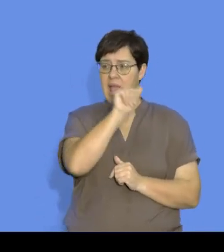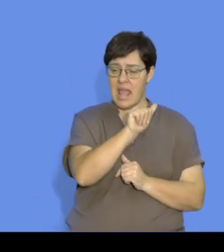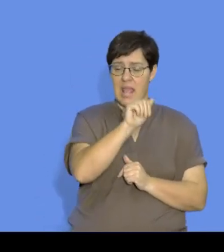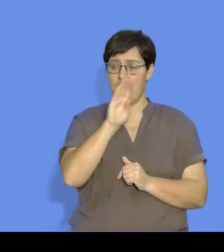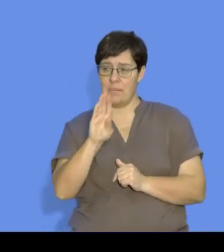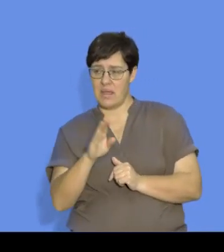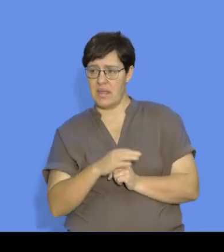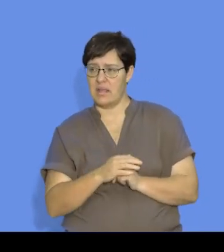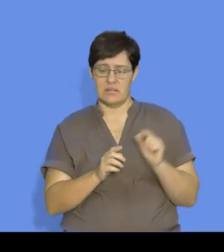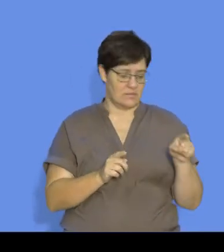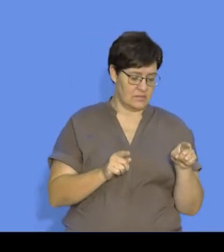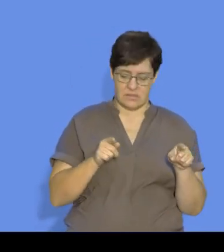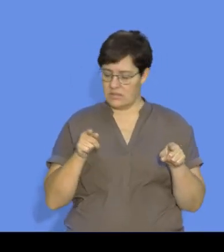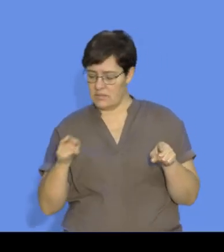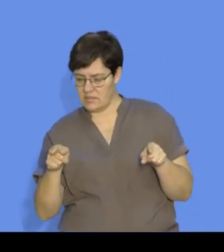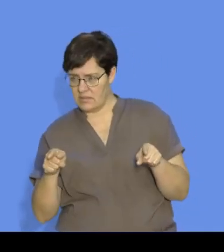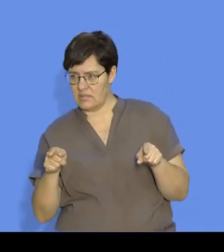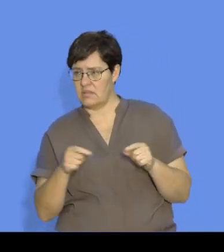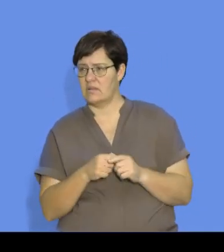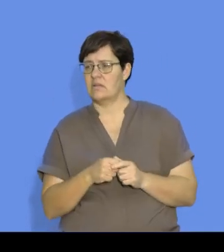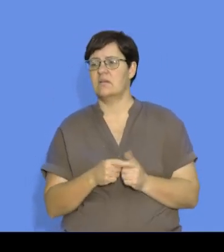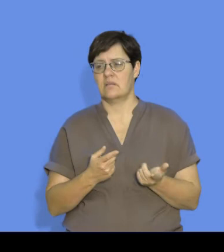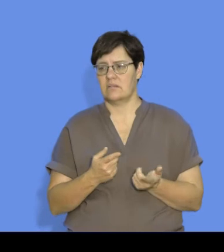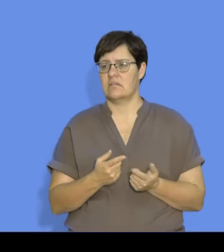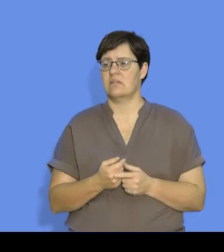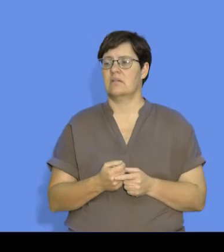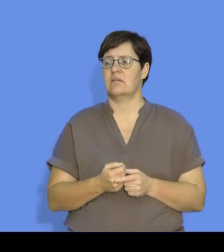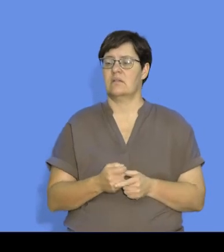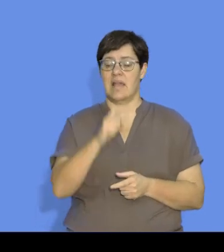as you can see on my diagram here, these are the